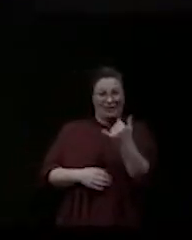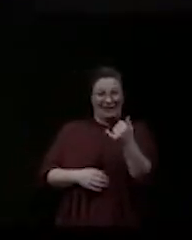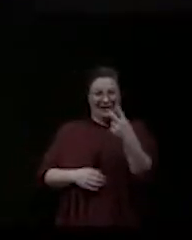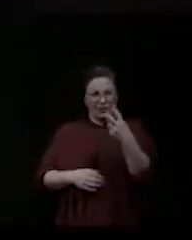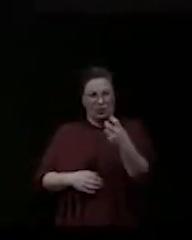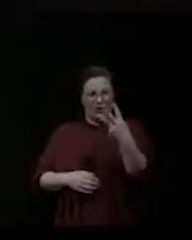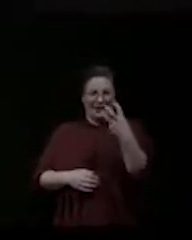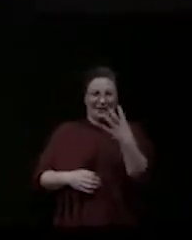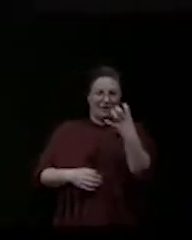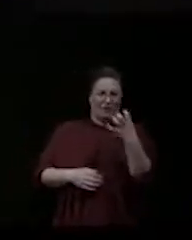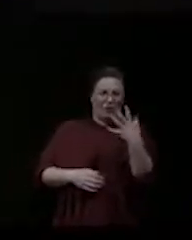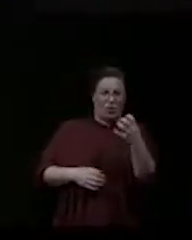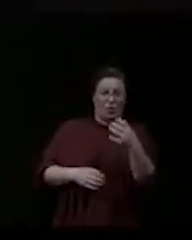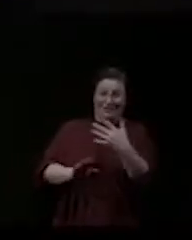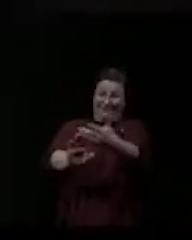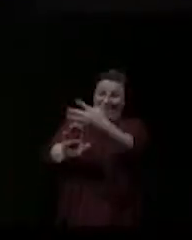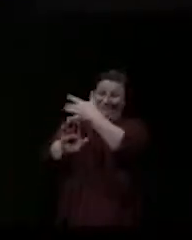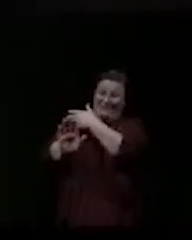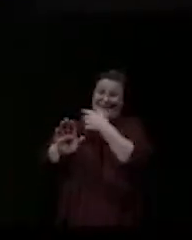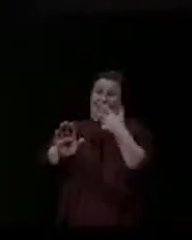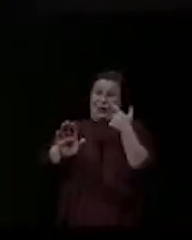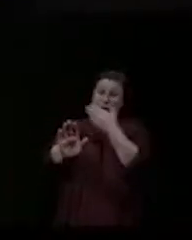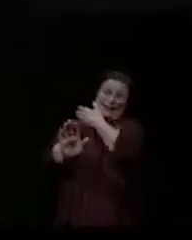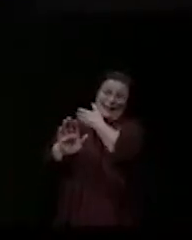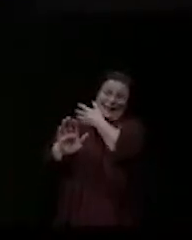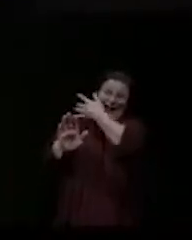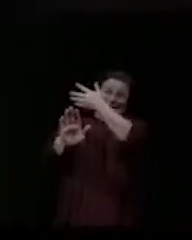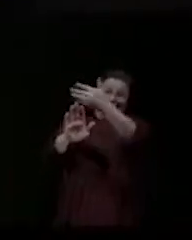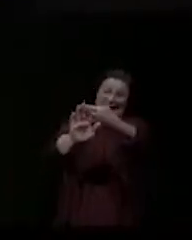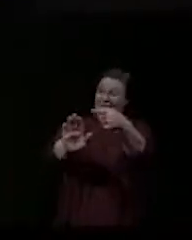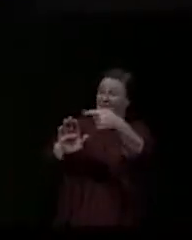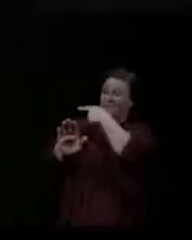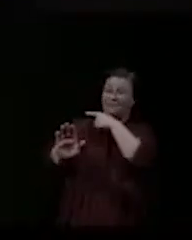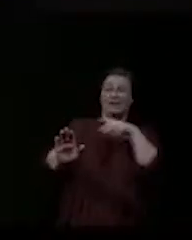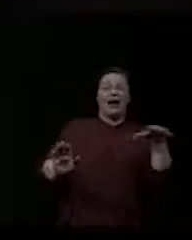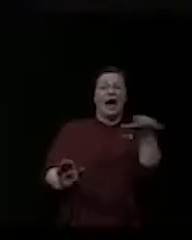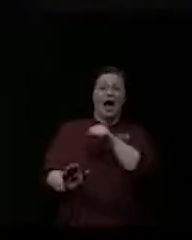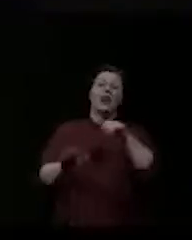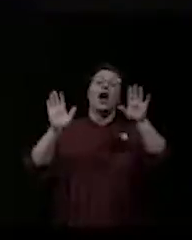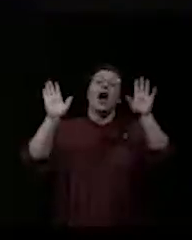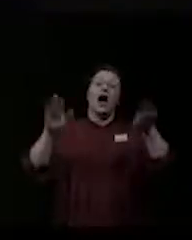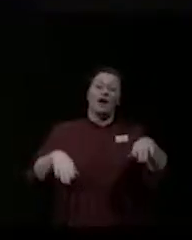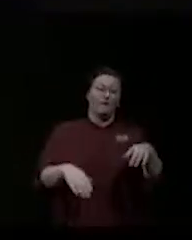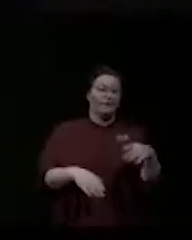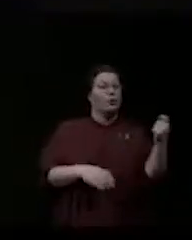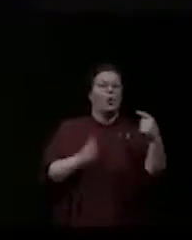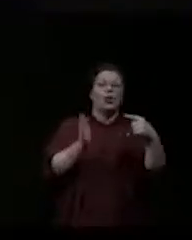the 70s, they have all had their own human rights catastrophes.